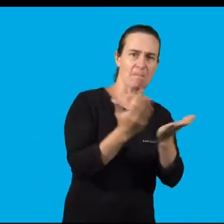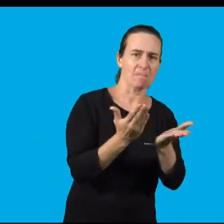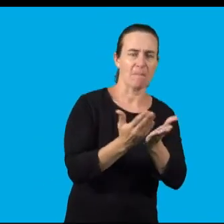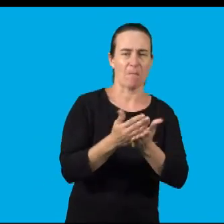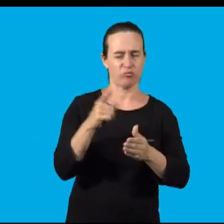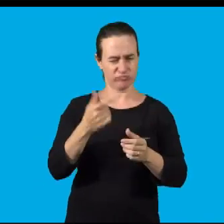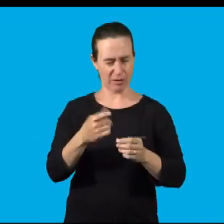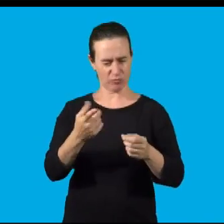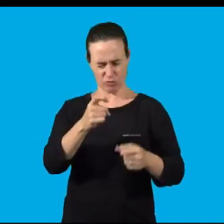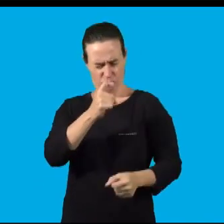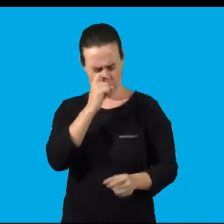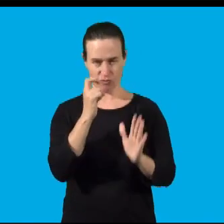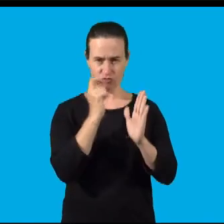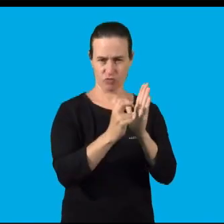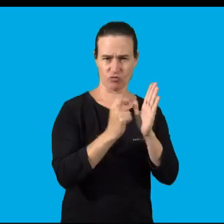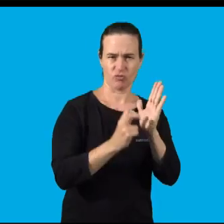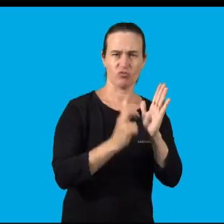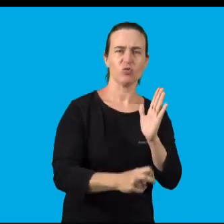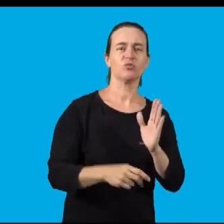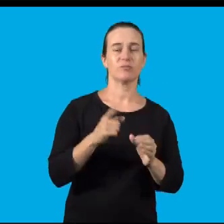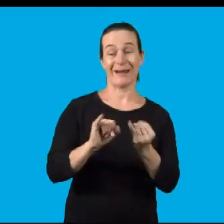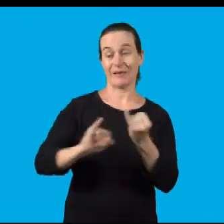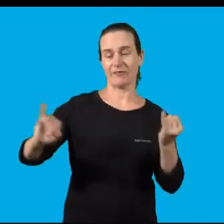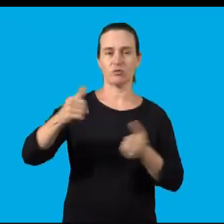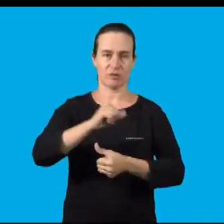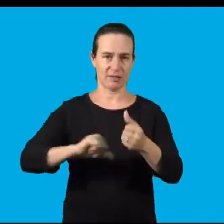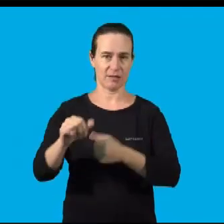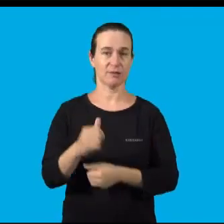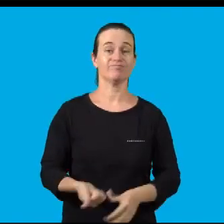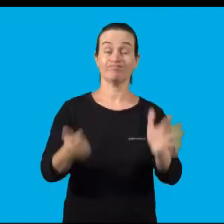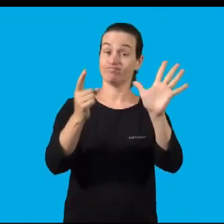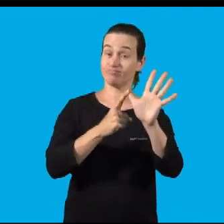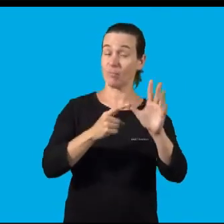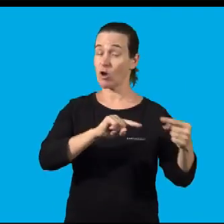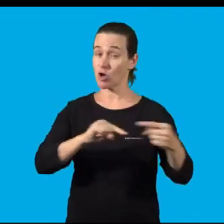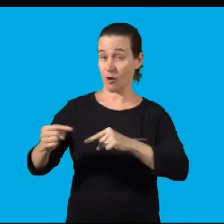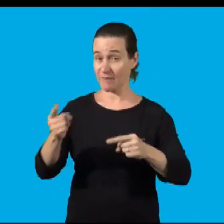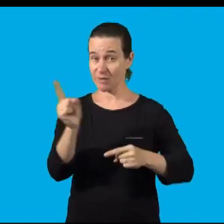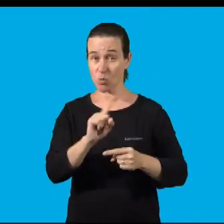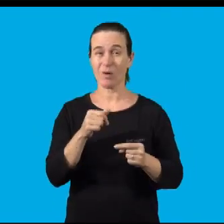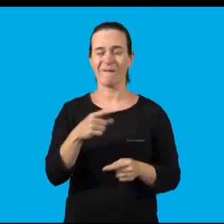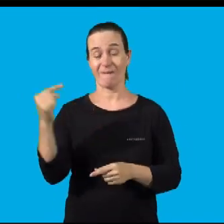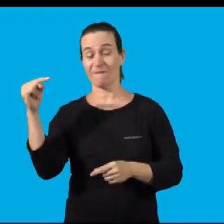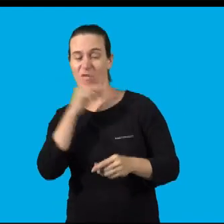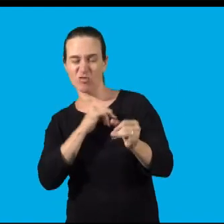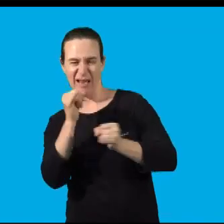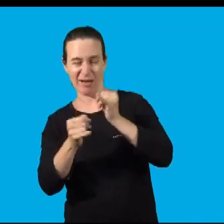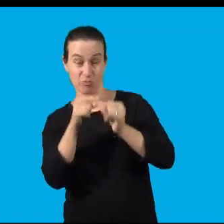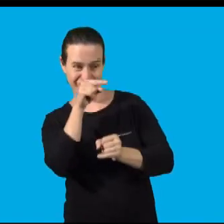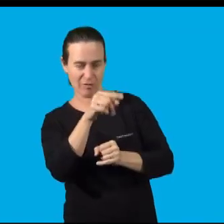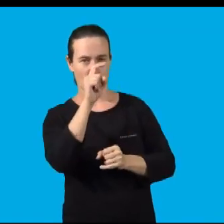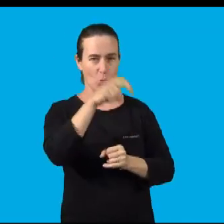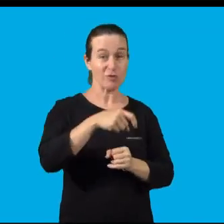versus society. The conflict: the false accusations of witchcraft and how it is used as a vehicle for